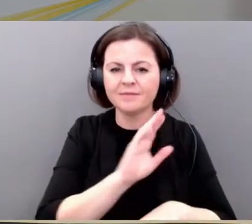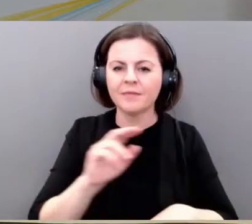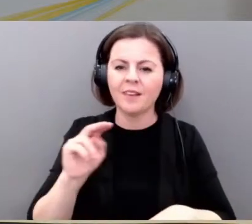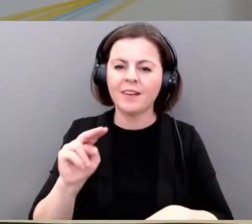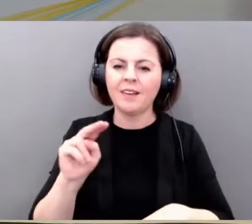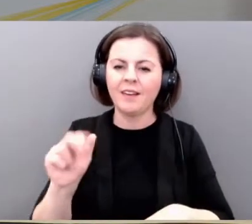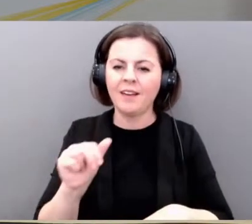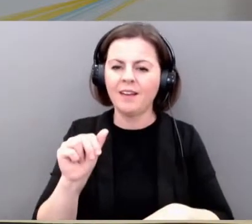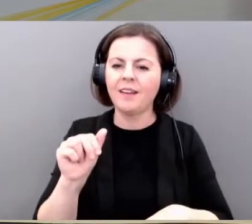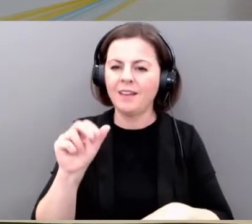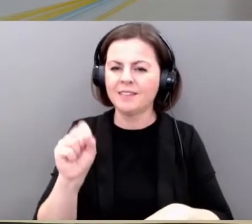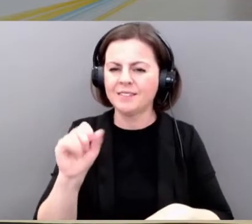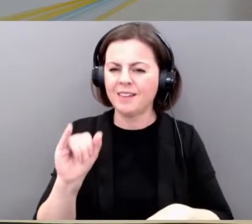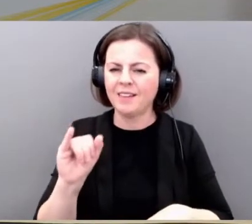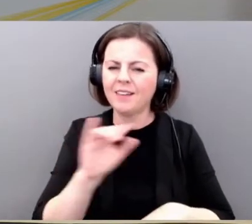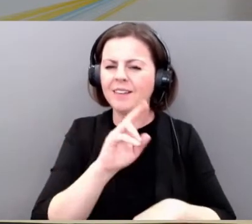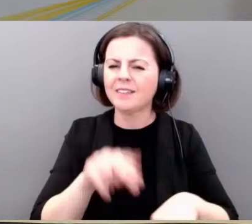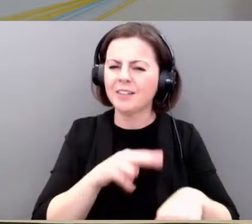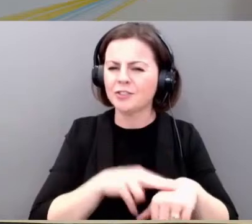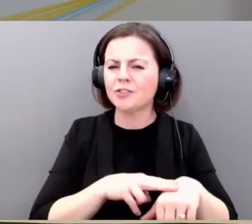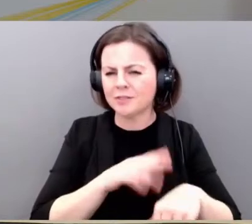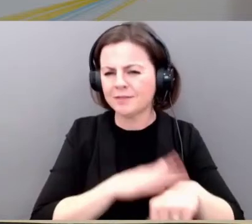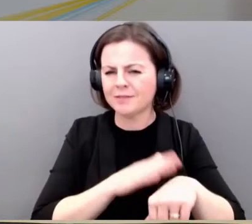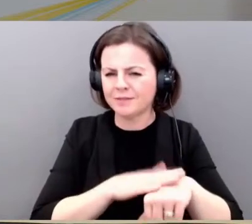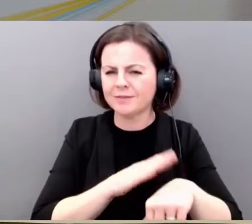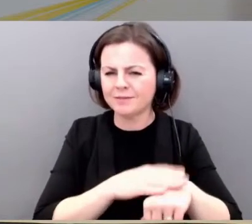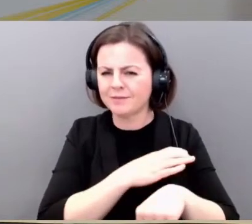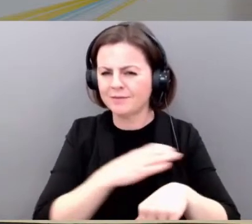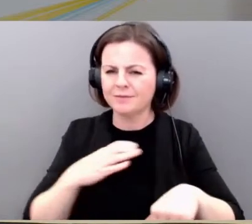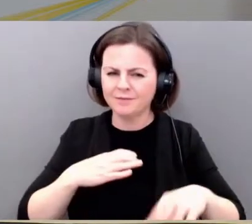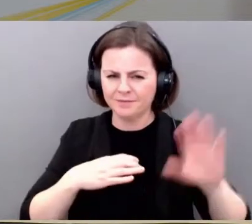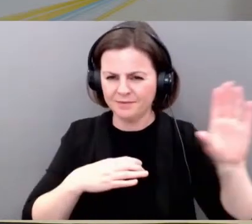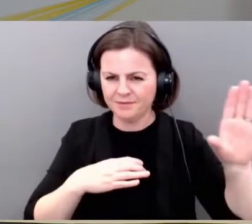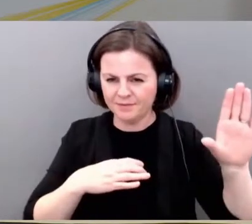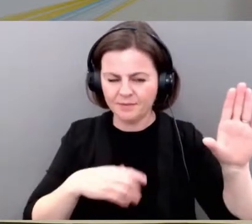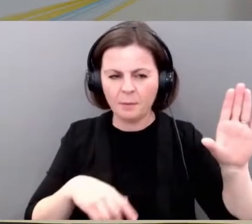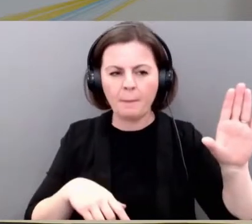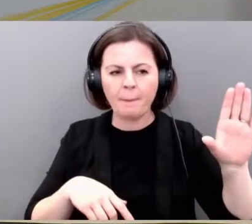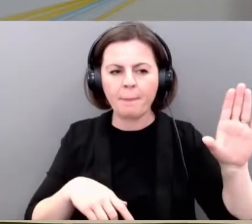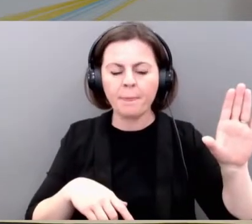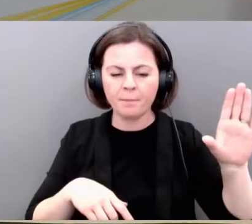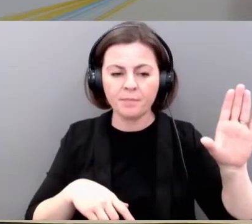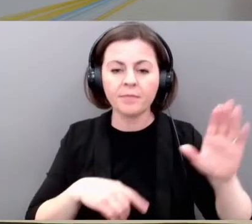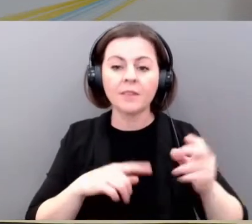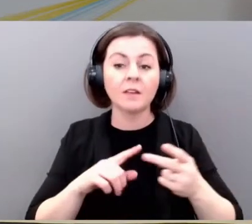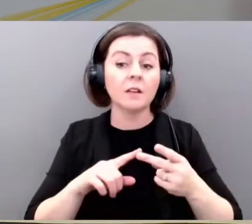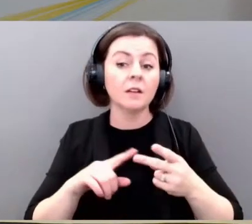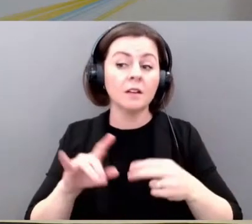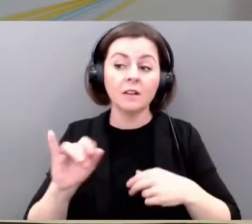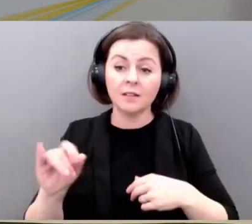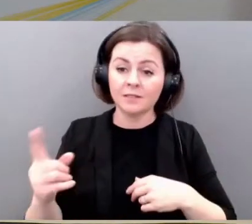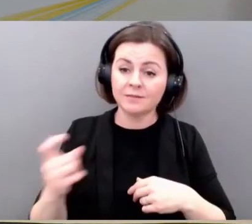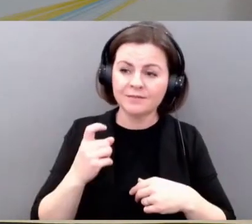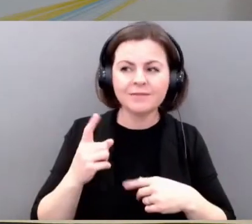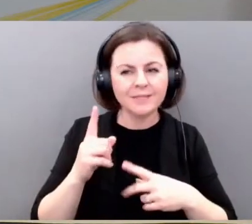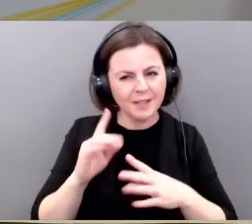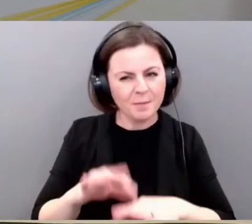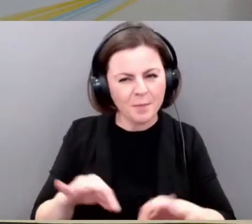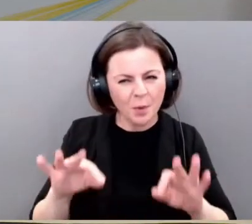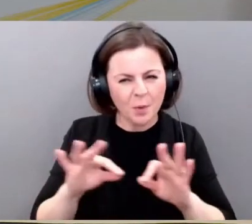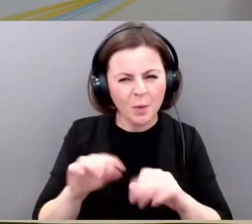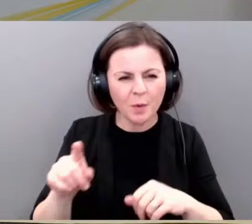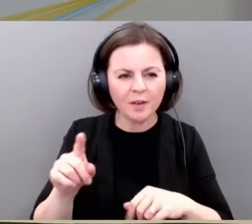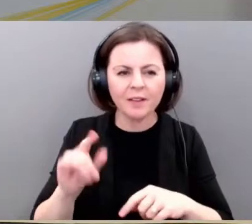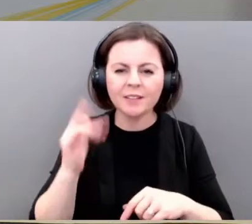But the second part of the question is really important too, and that's why we are going to be having some of our public health measures staying